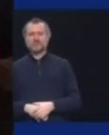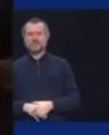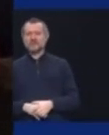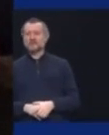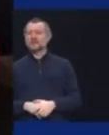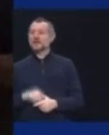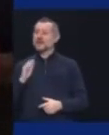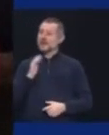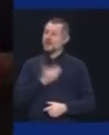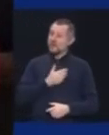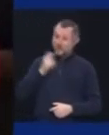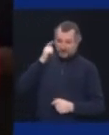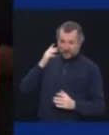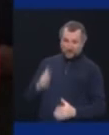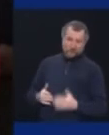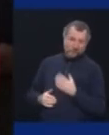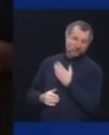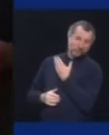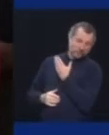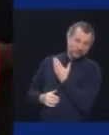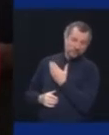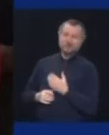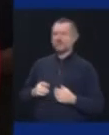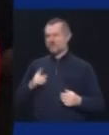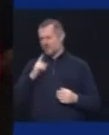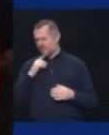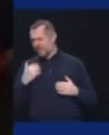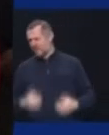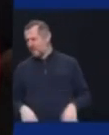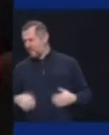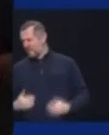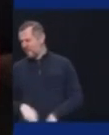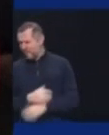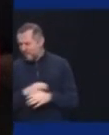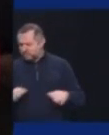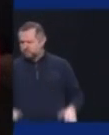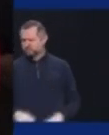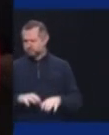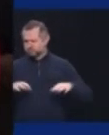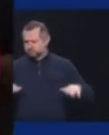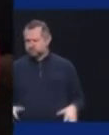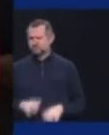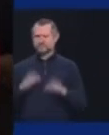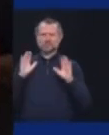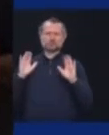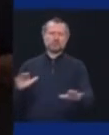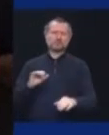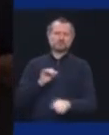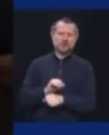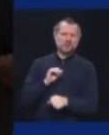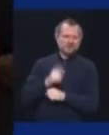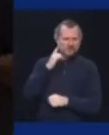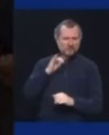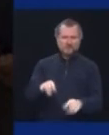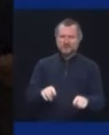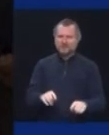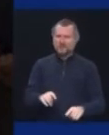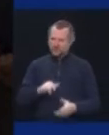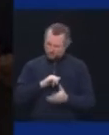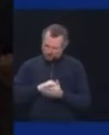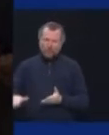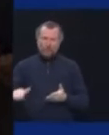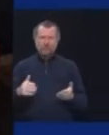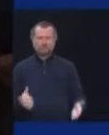our governor, has done an amazing job for Long Island, for New York. It